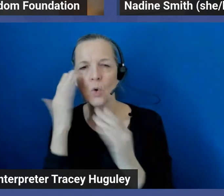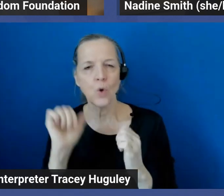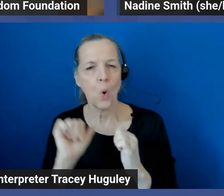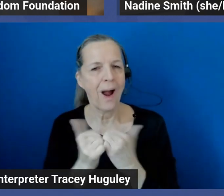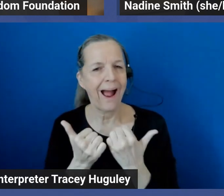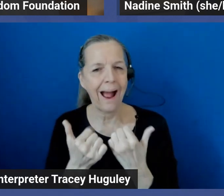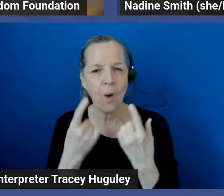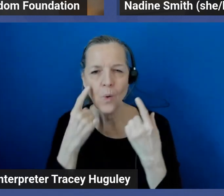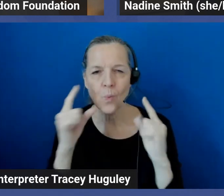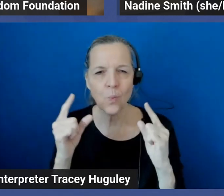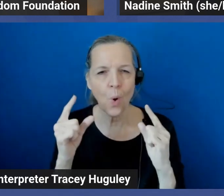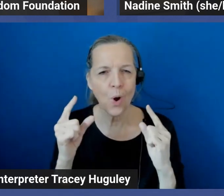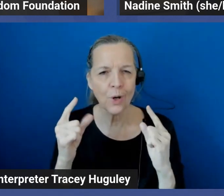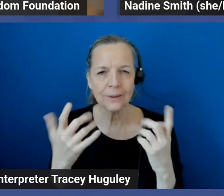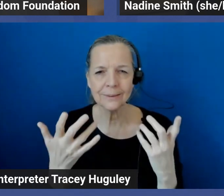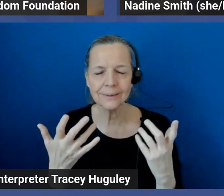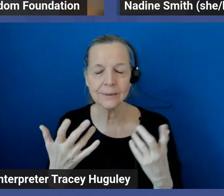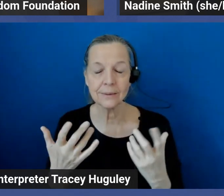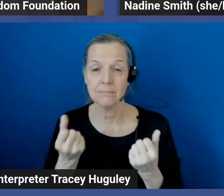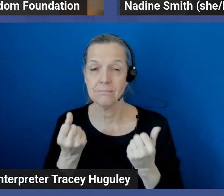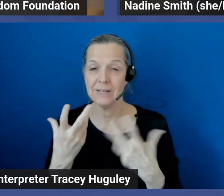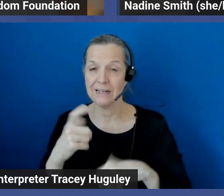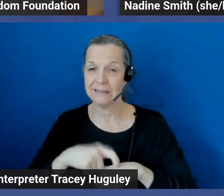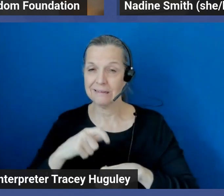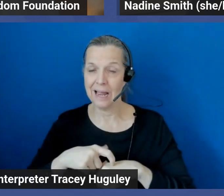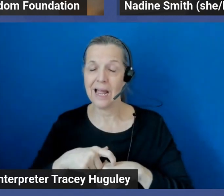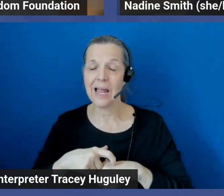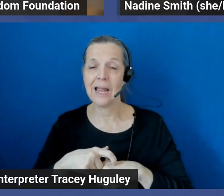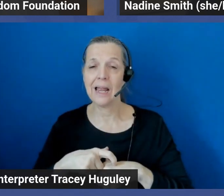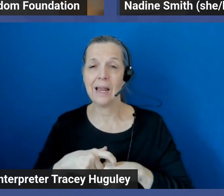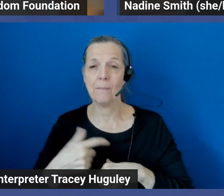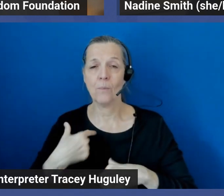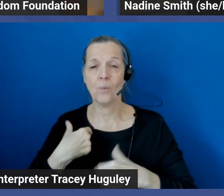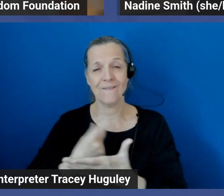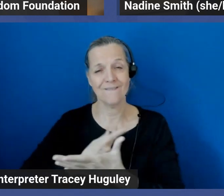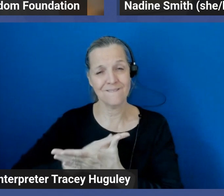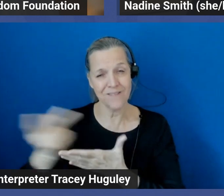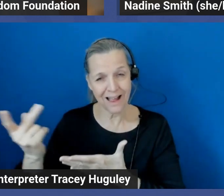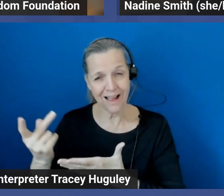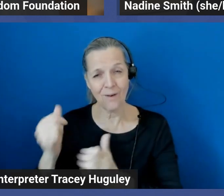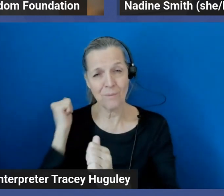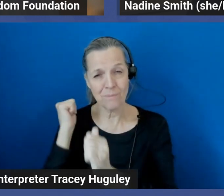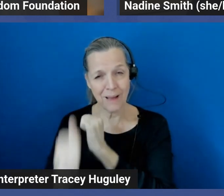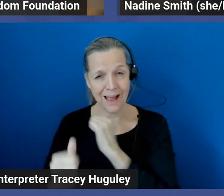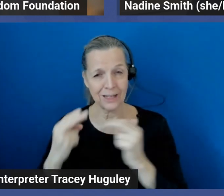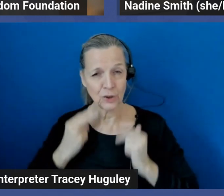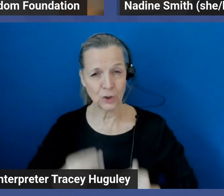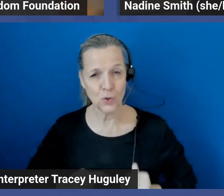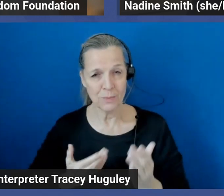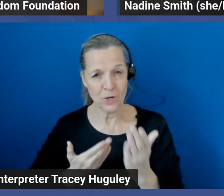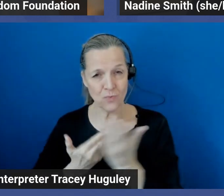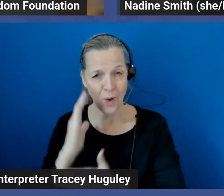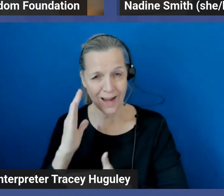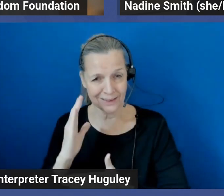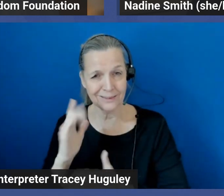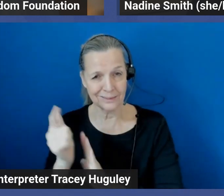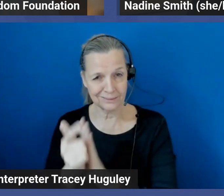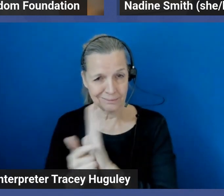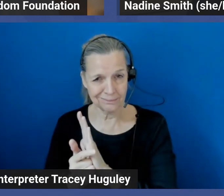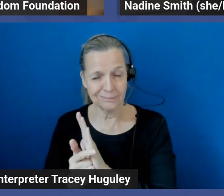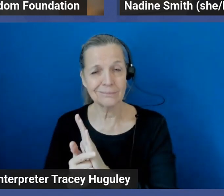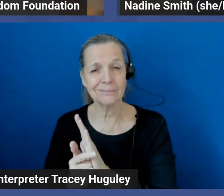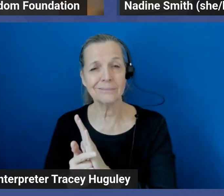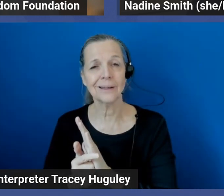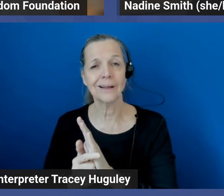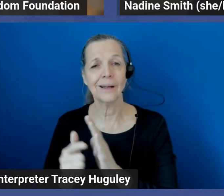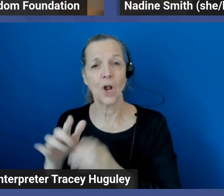work on people. The number of times that we have failed to pass a human rights ordinance at the local level, and then the